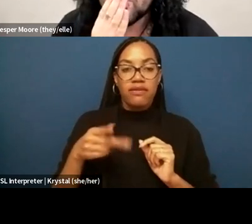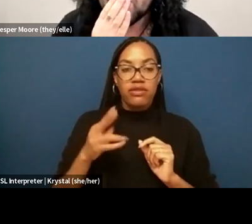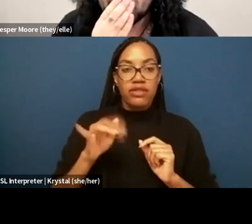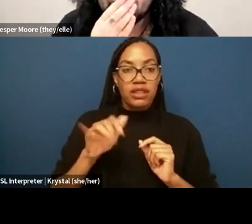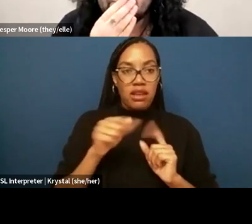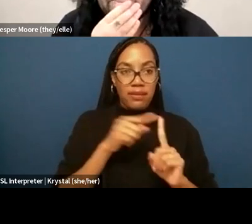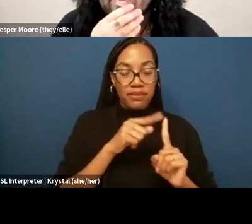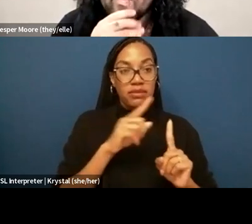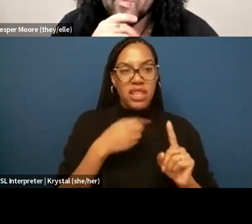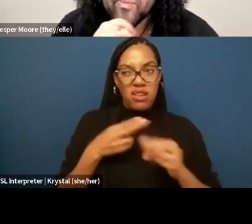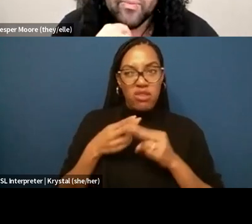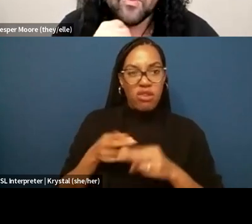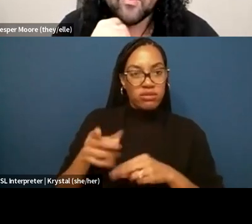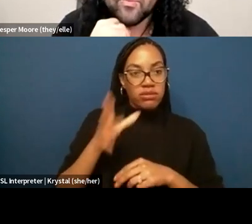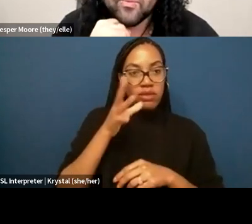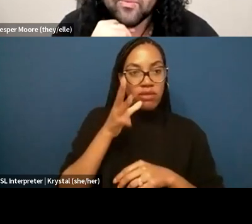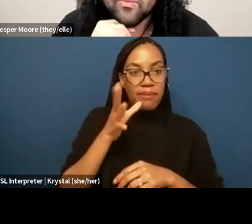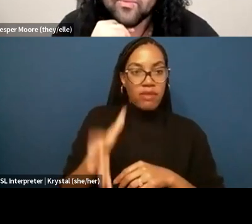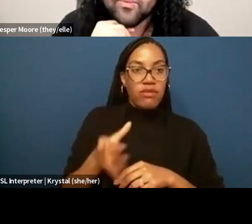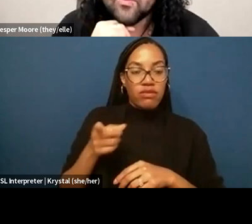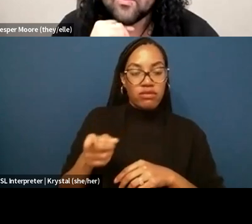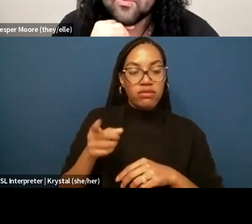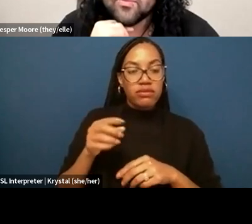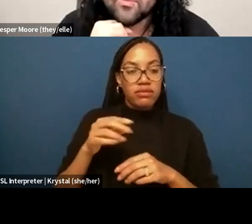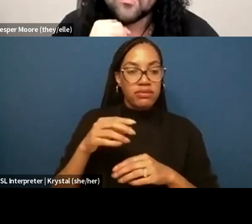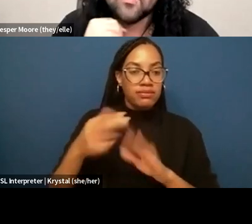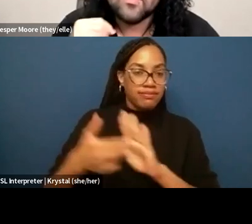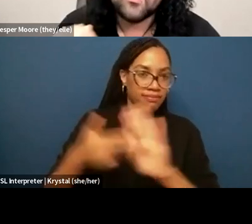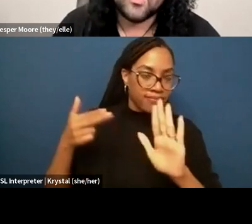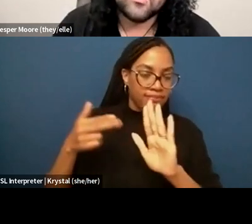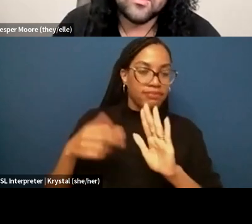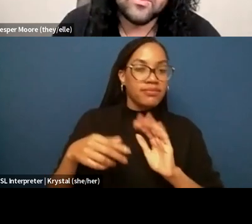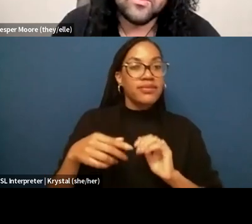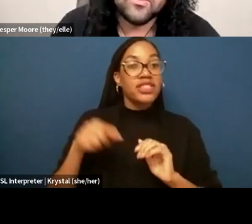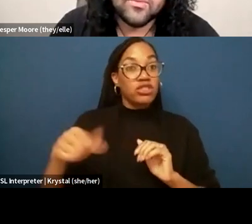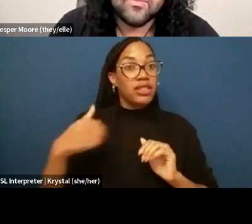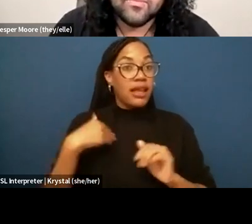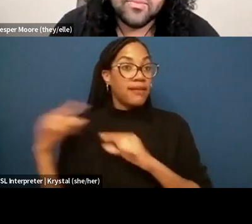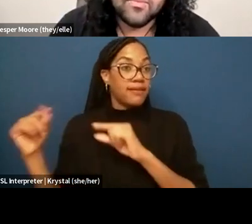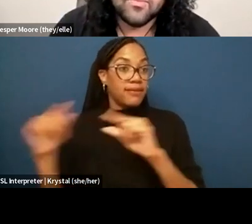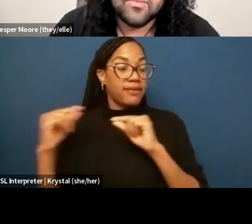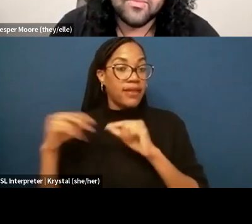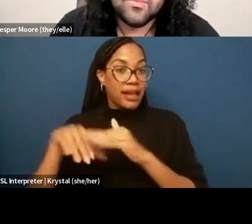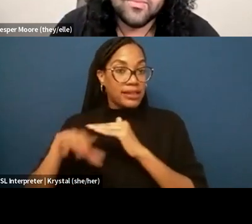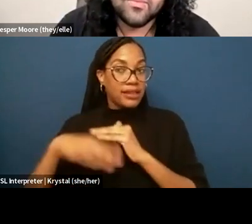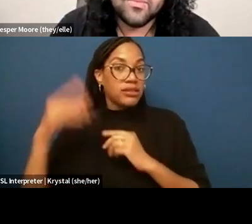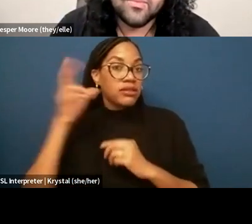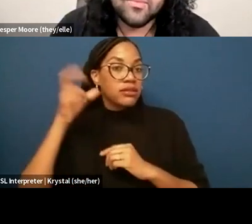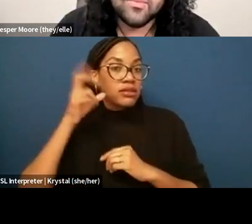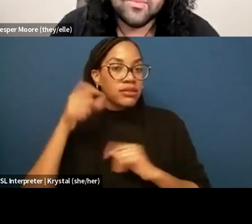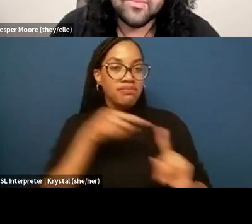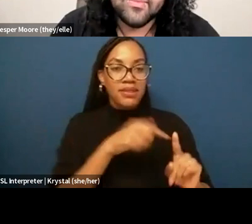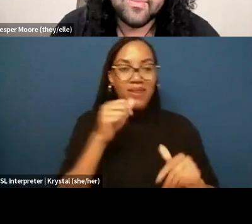she respected and revered that they didn't acknowledge having access to themselves. And after I